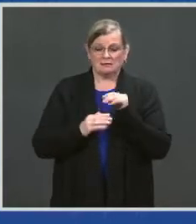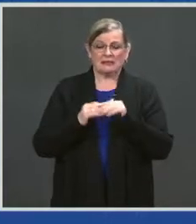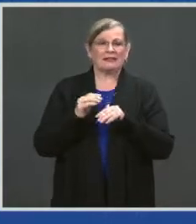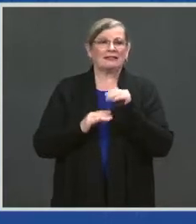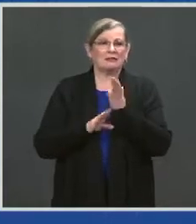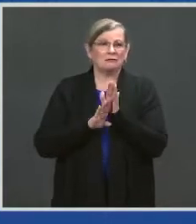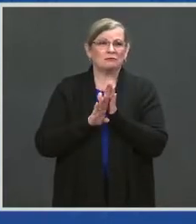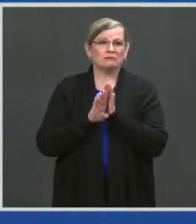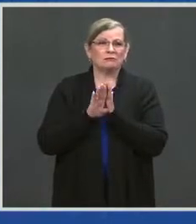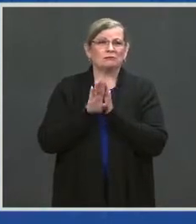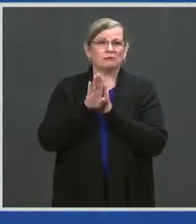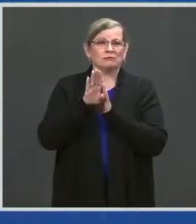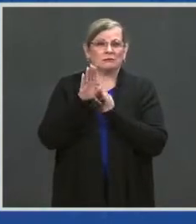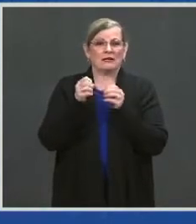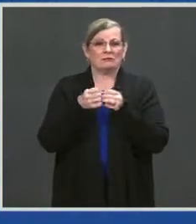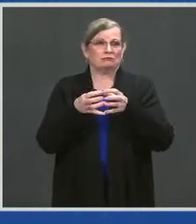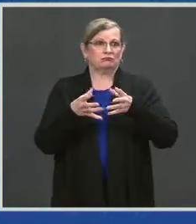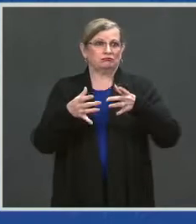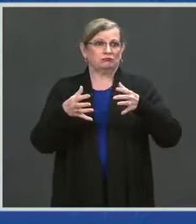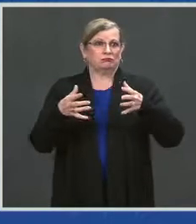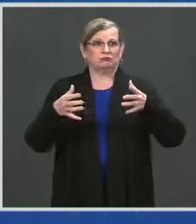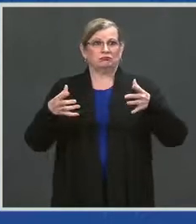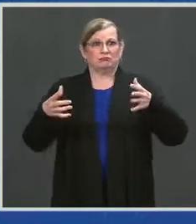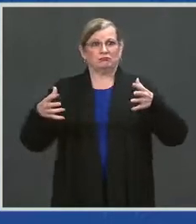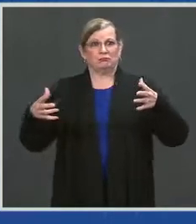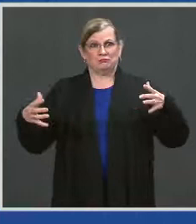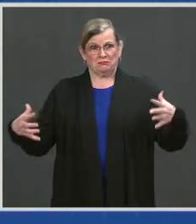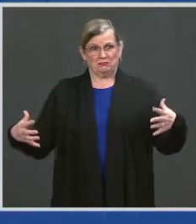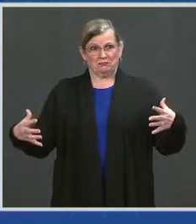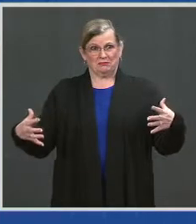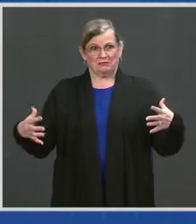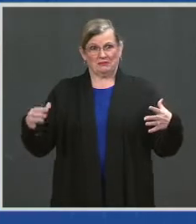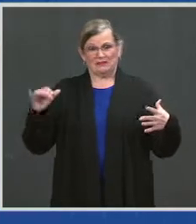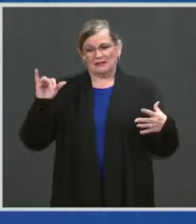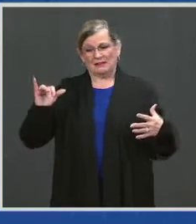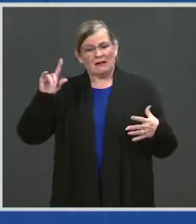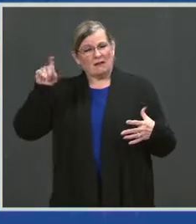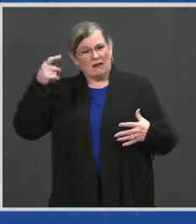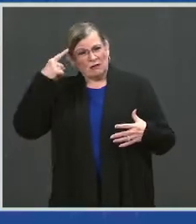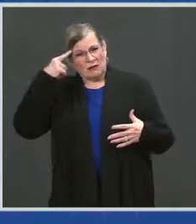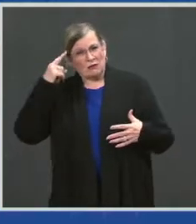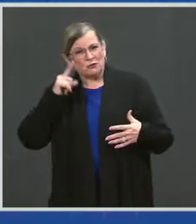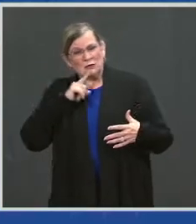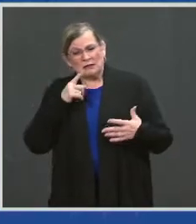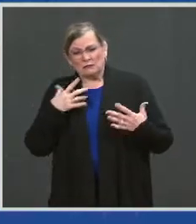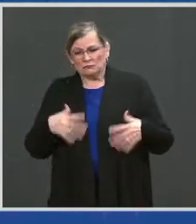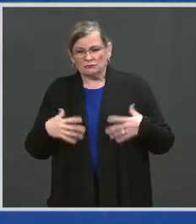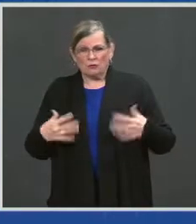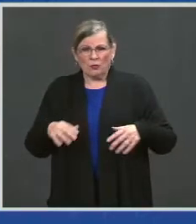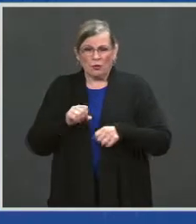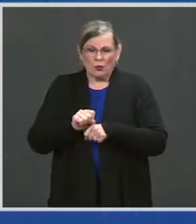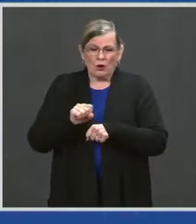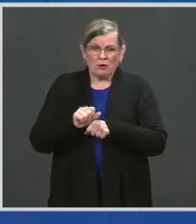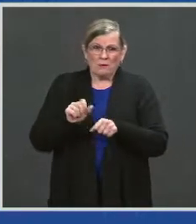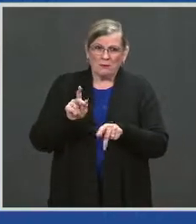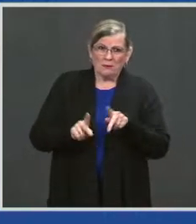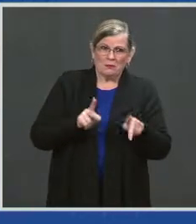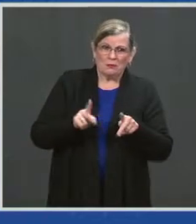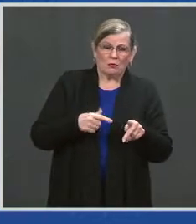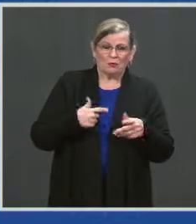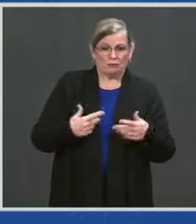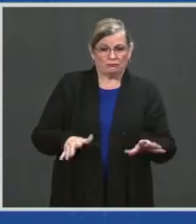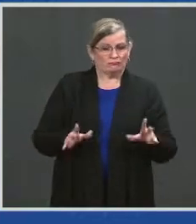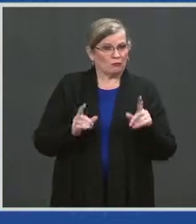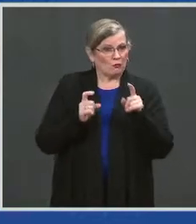that puts government on the side of working people, and that rewards work, not wealth. When we invest